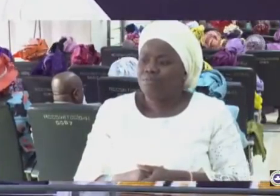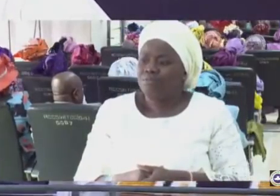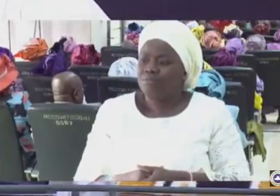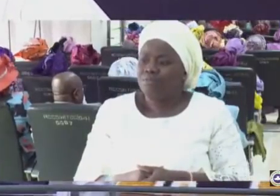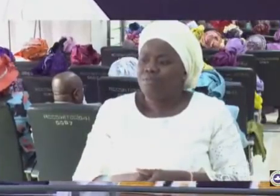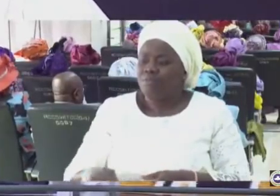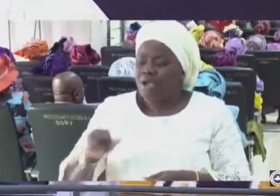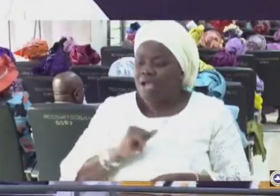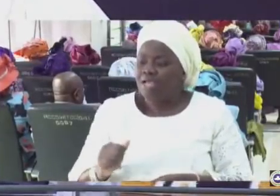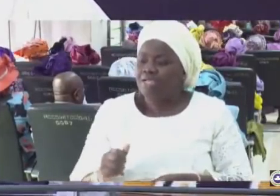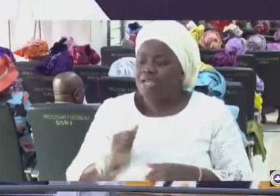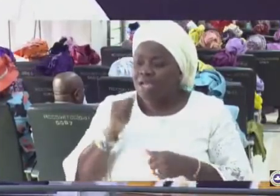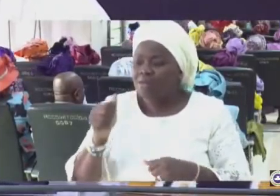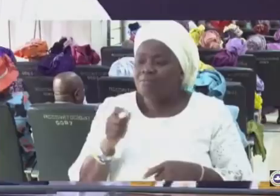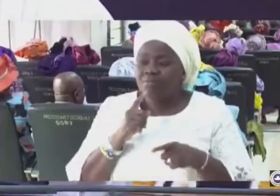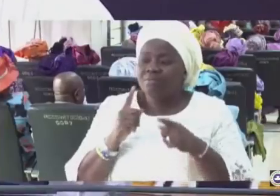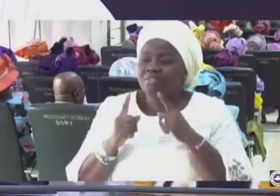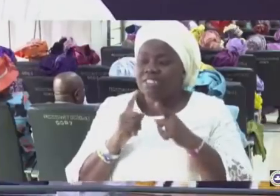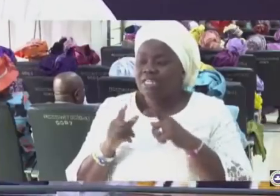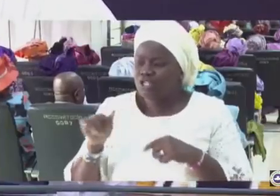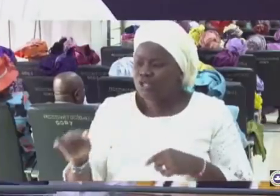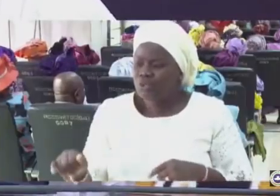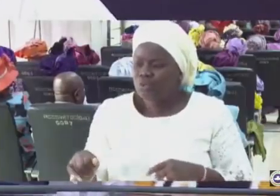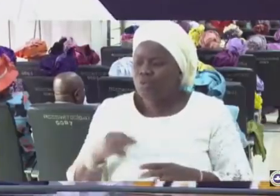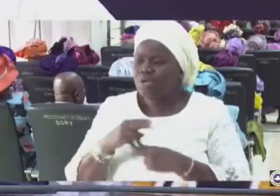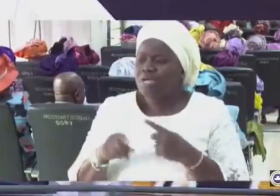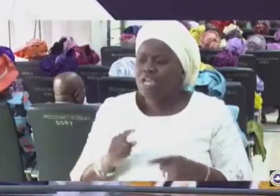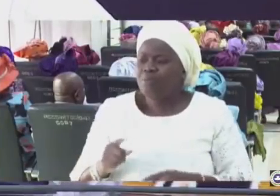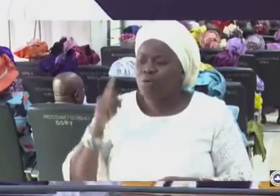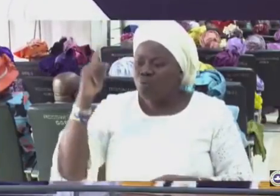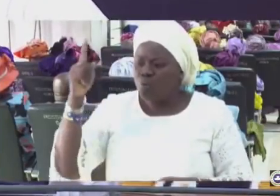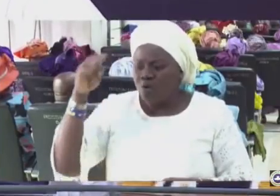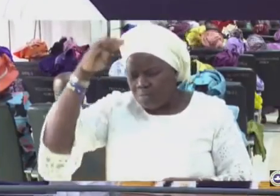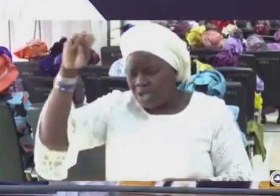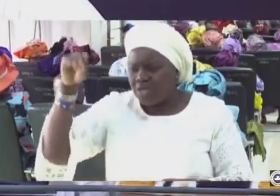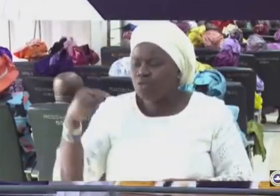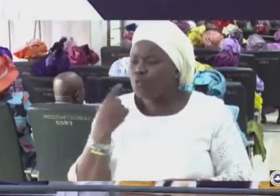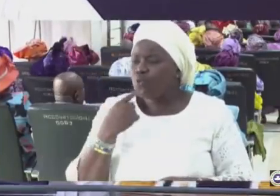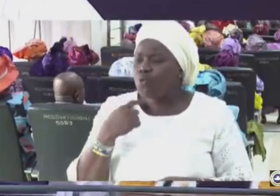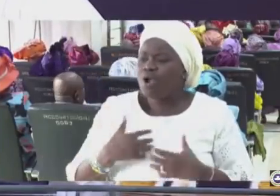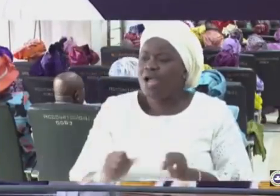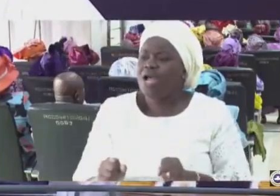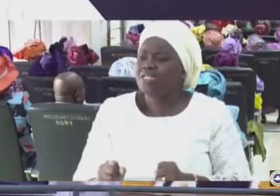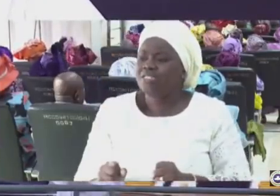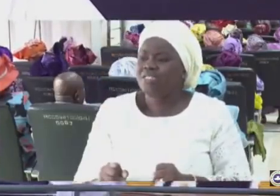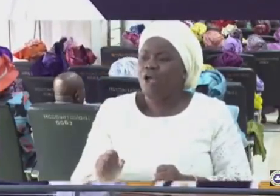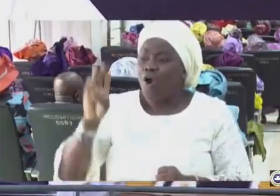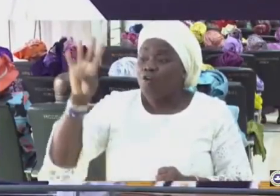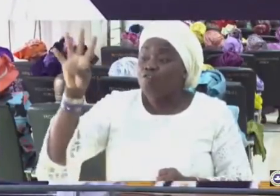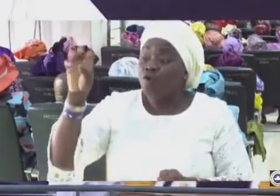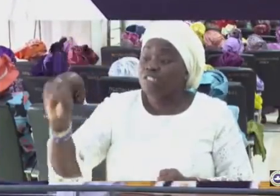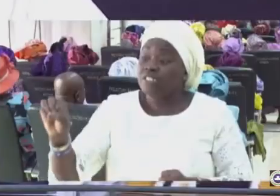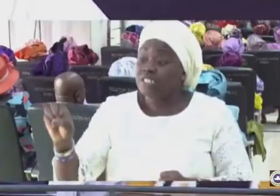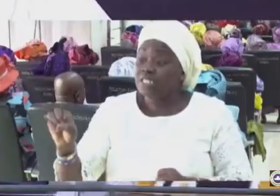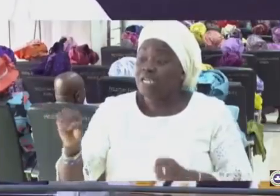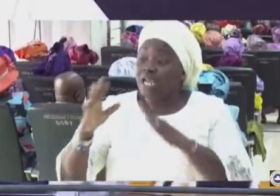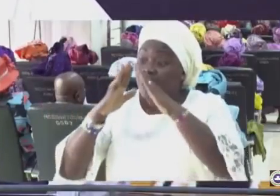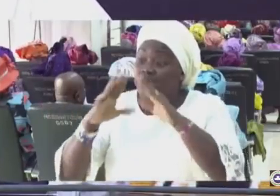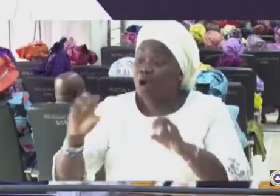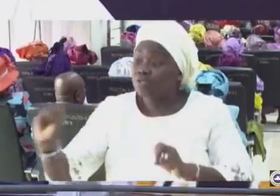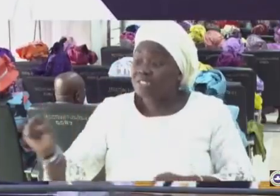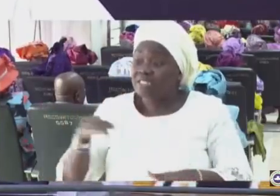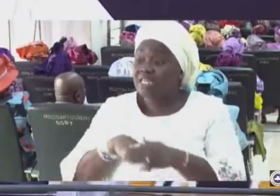and said, "Sir, I was told if you pray for me, I'd be able to sleep," because he had not been able to sleep for years. He said,